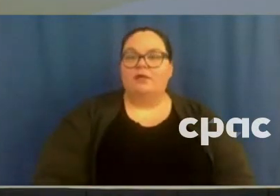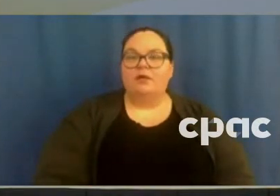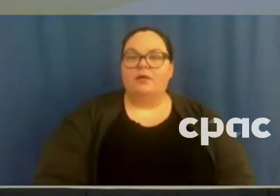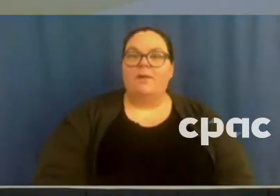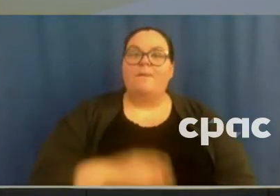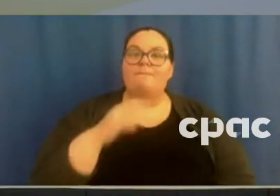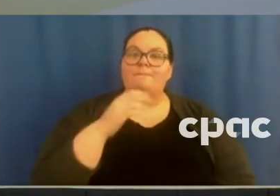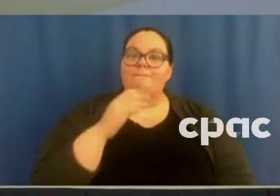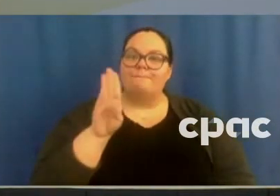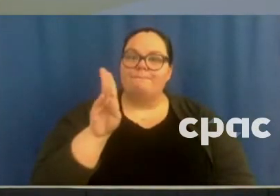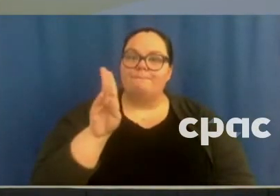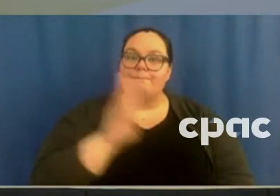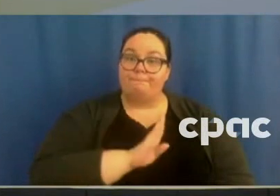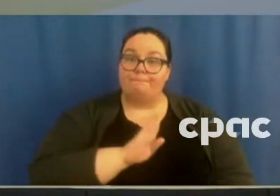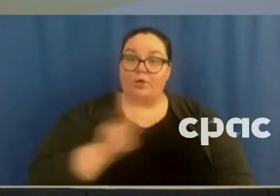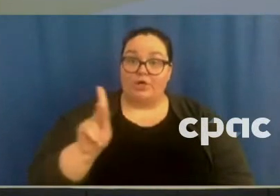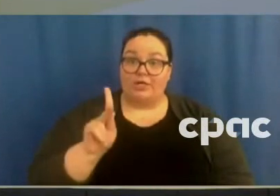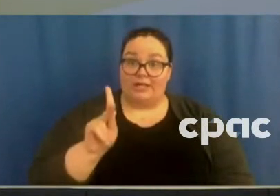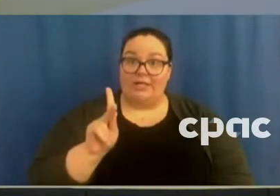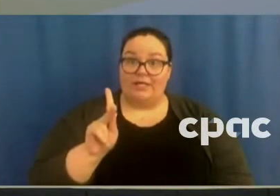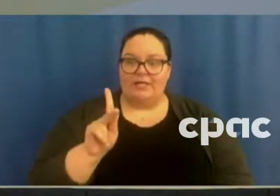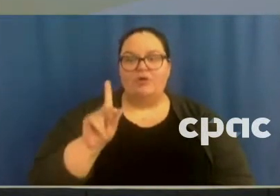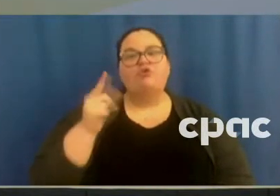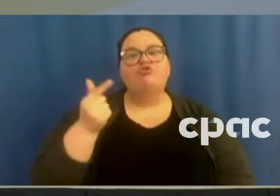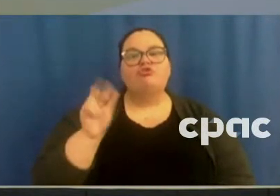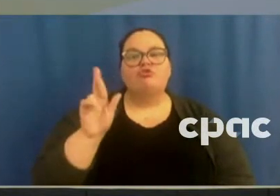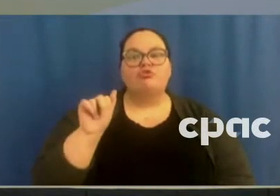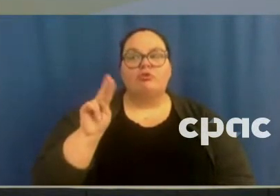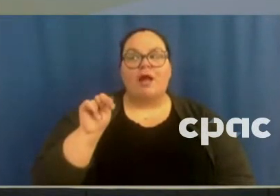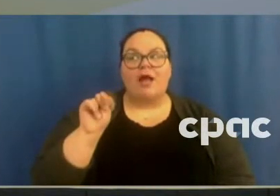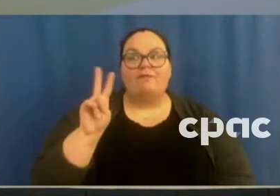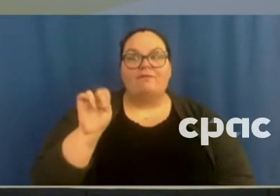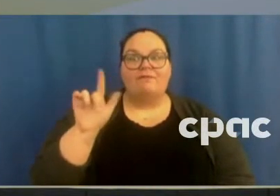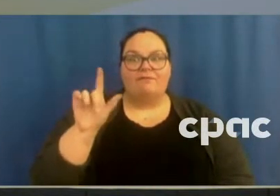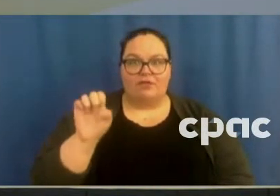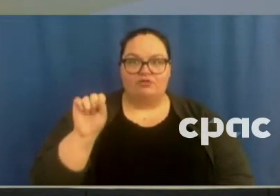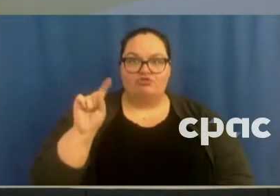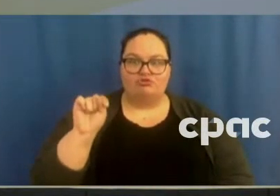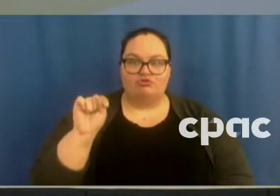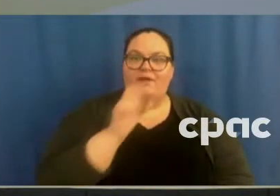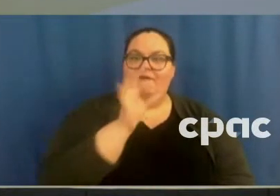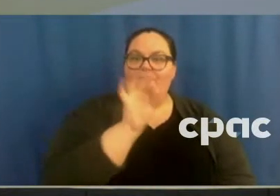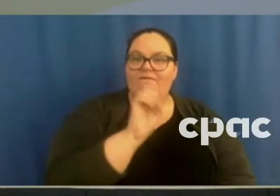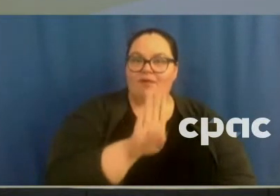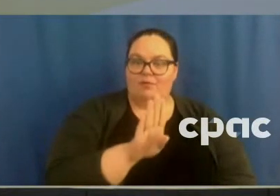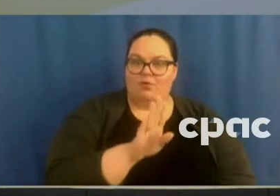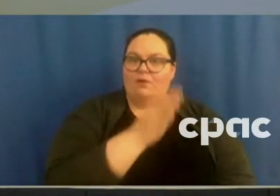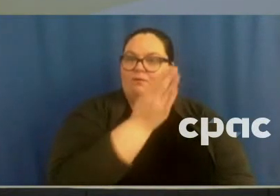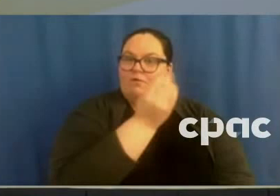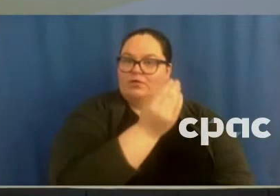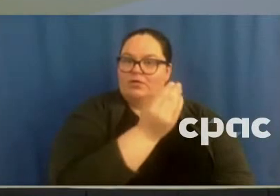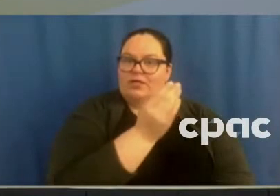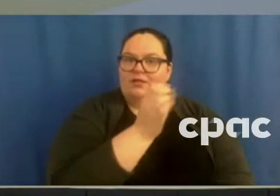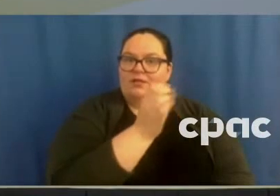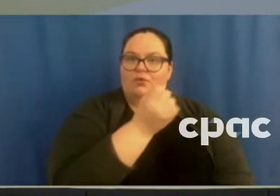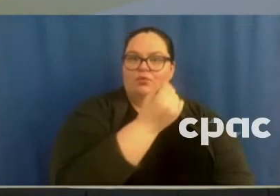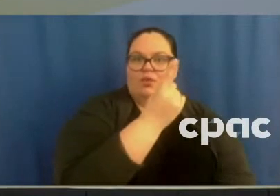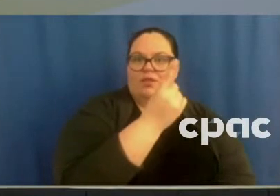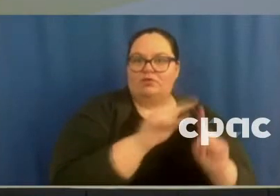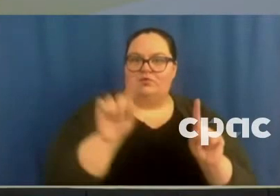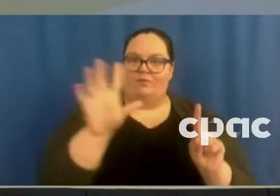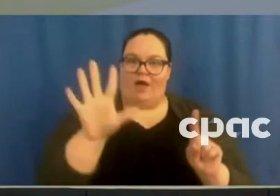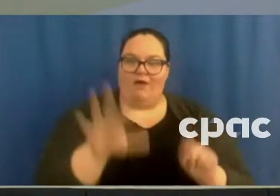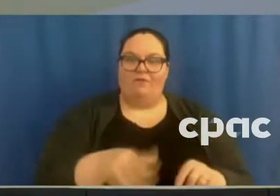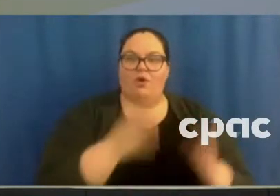in Summerside on Granville Street, Sunday, February 14th, between 11 a.m. and 5 p.m. Wednesday,